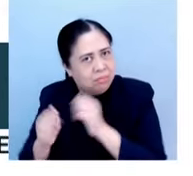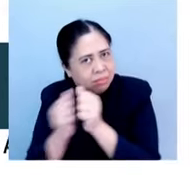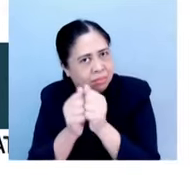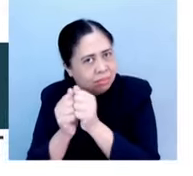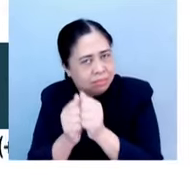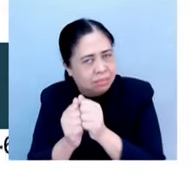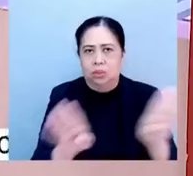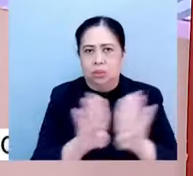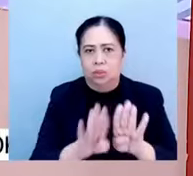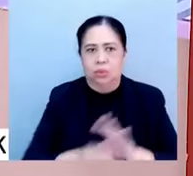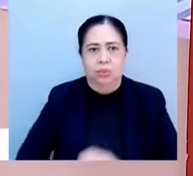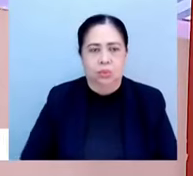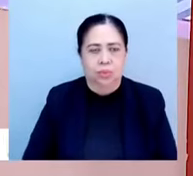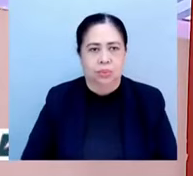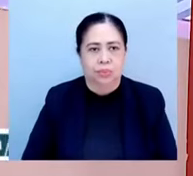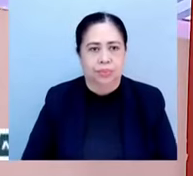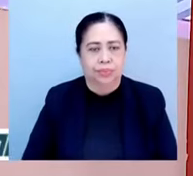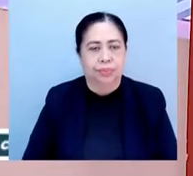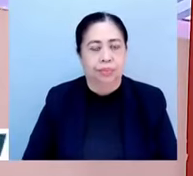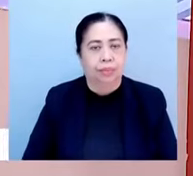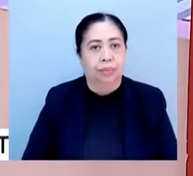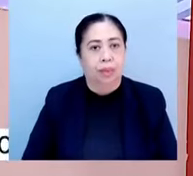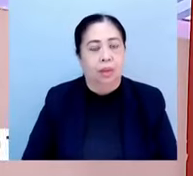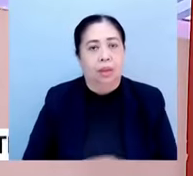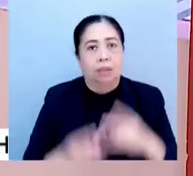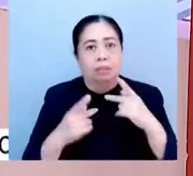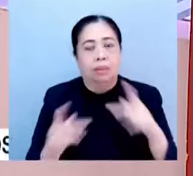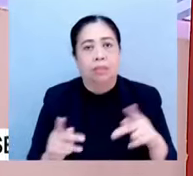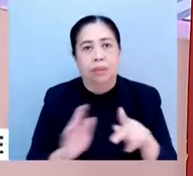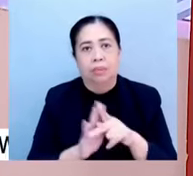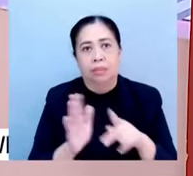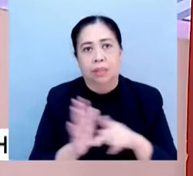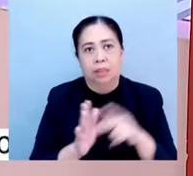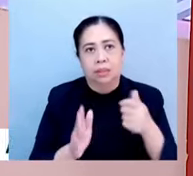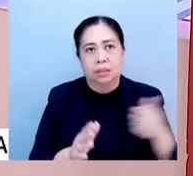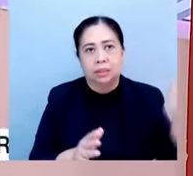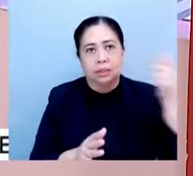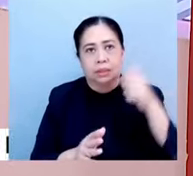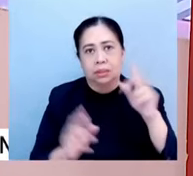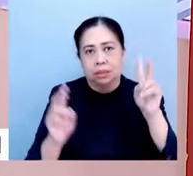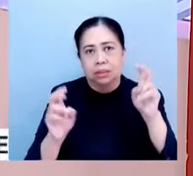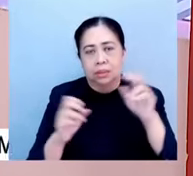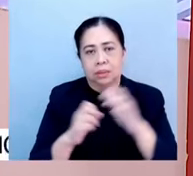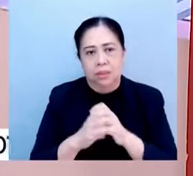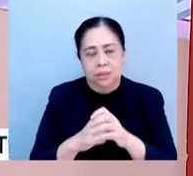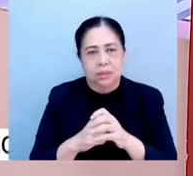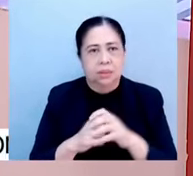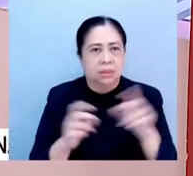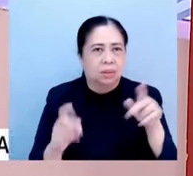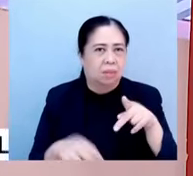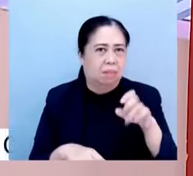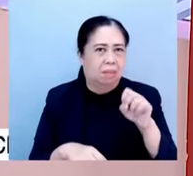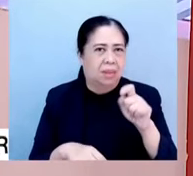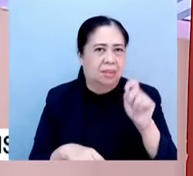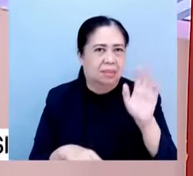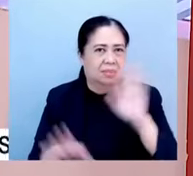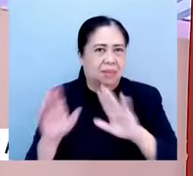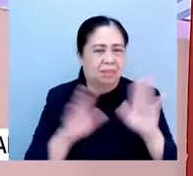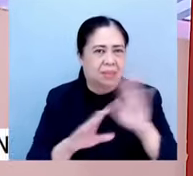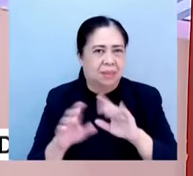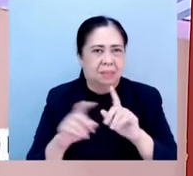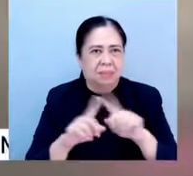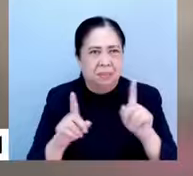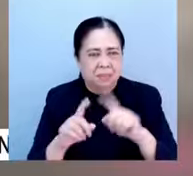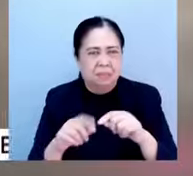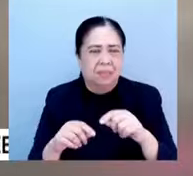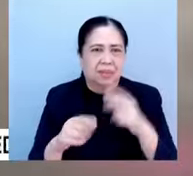China Sea. A public policy think tank sounds the alarm over what it calls a pest crisis in Manila's main gateway.